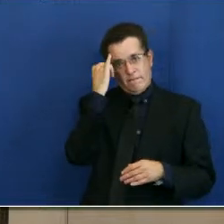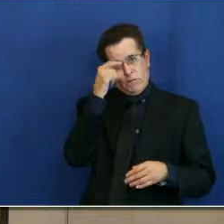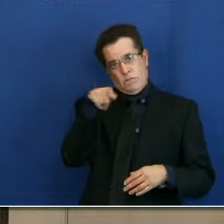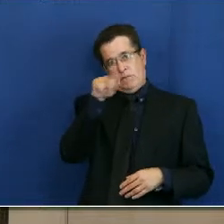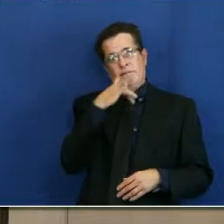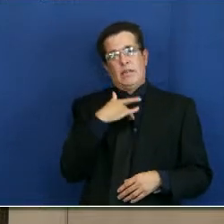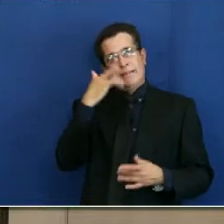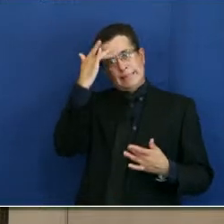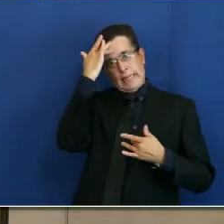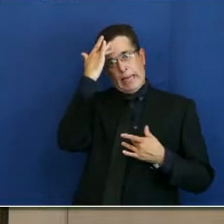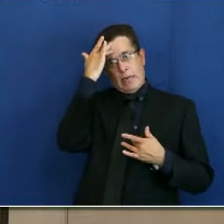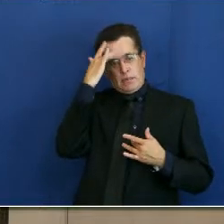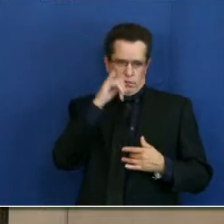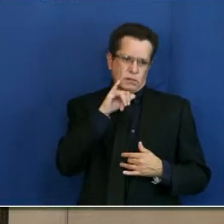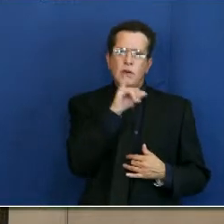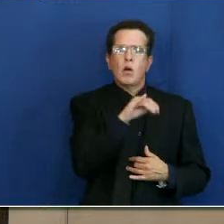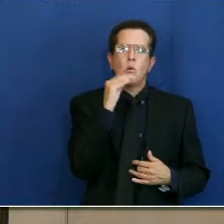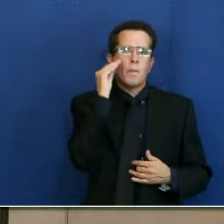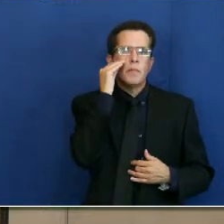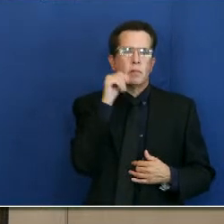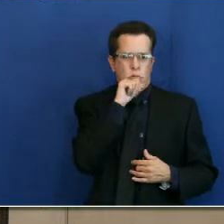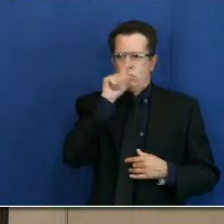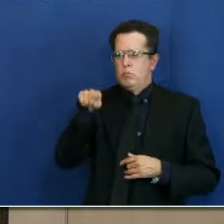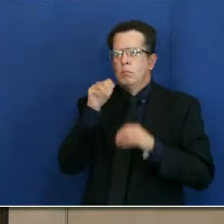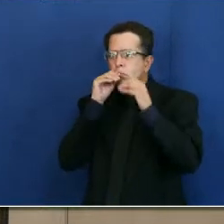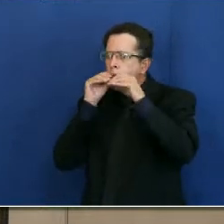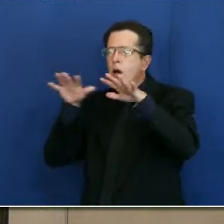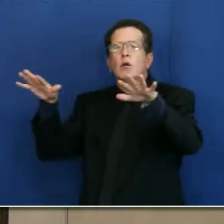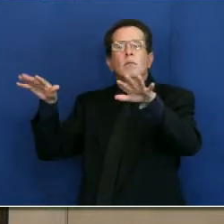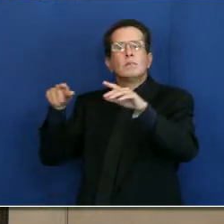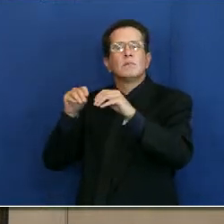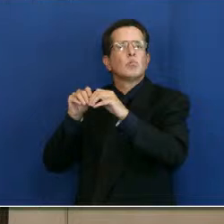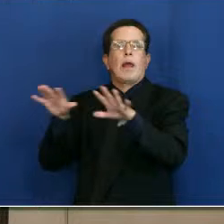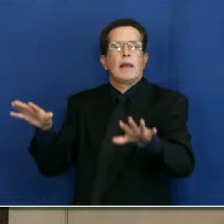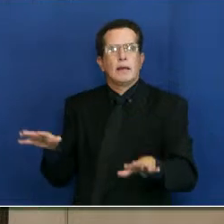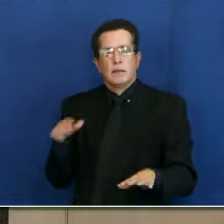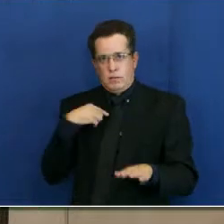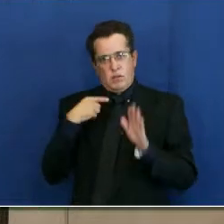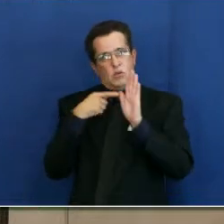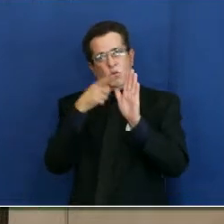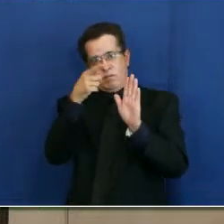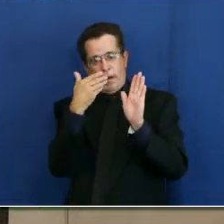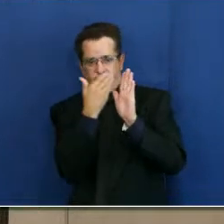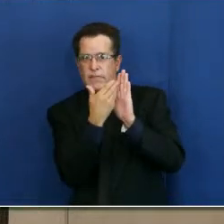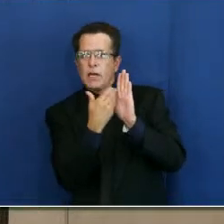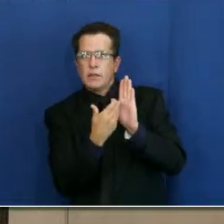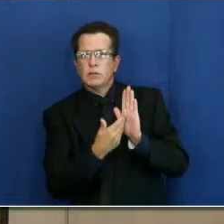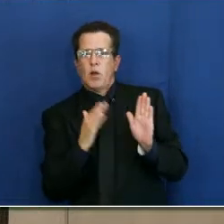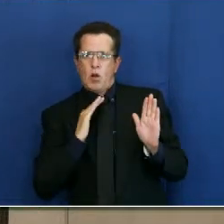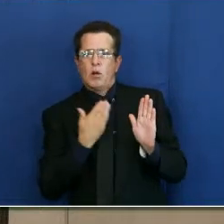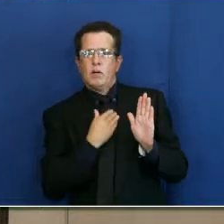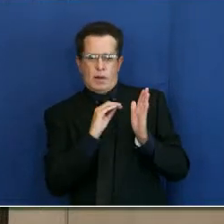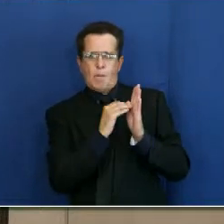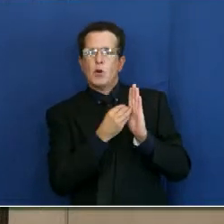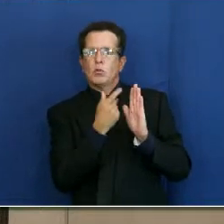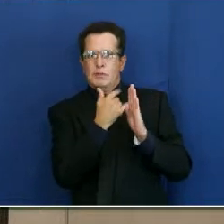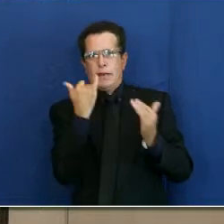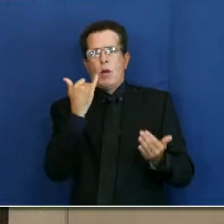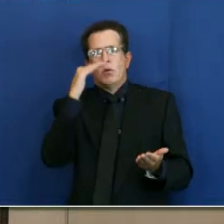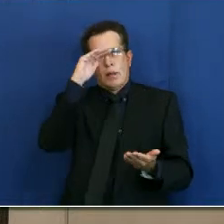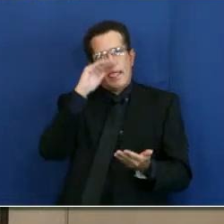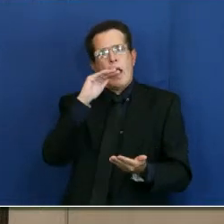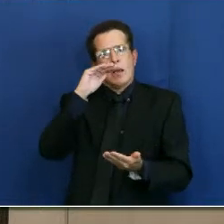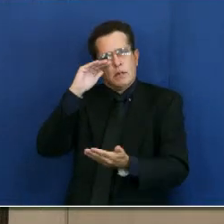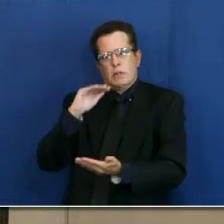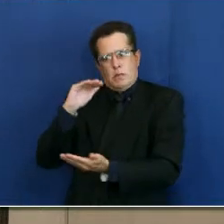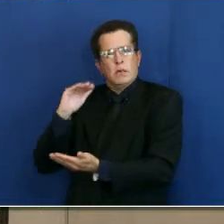Those, and as it's evident, based on the decline in our case rate and the decline in